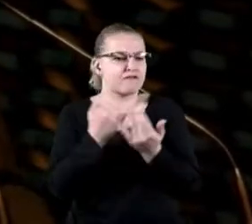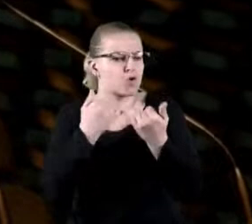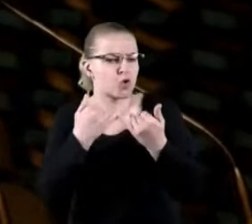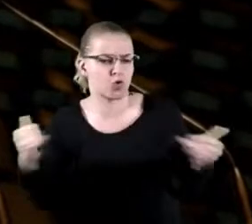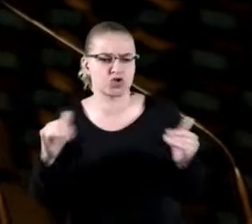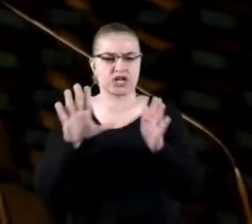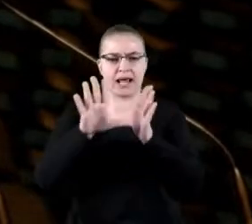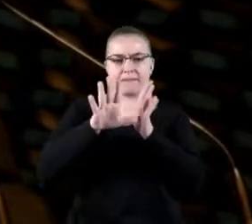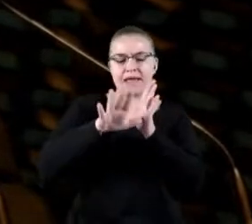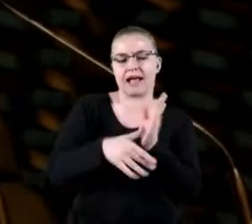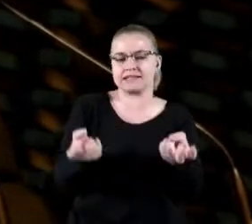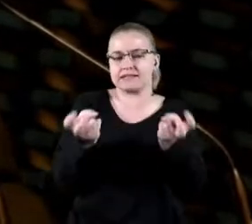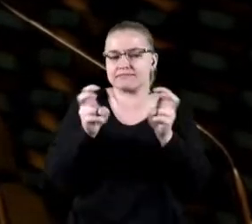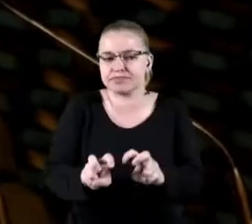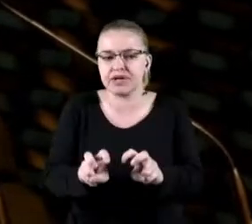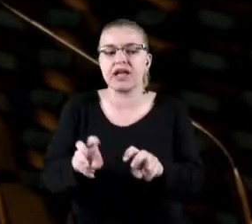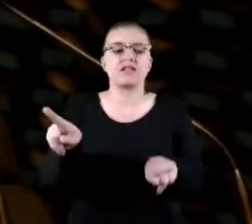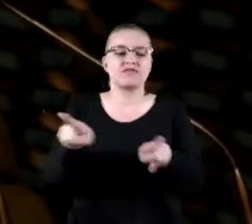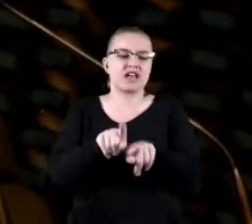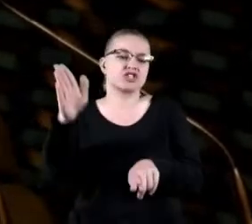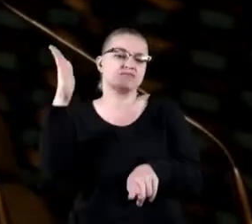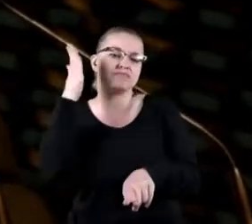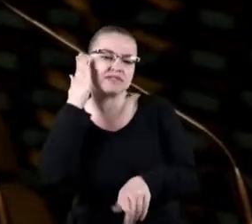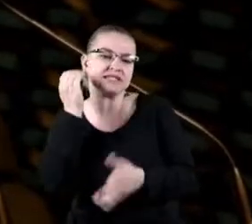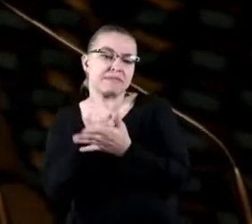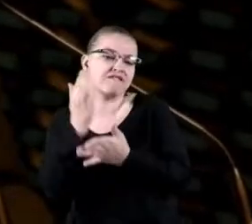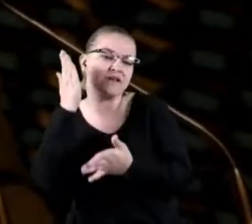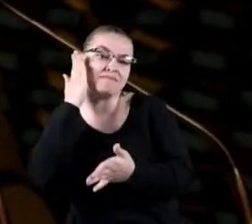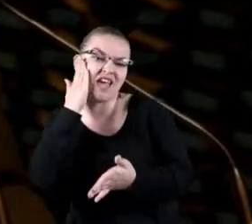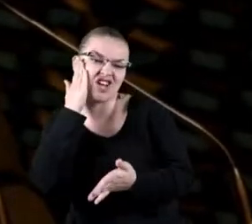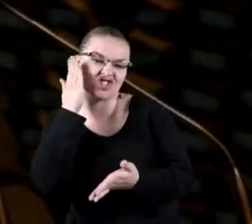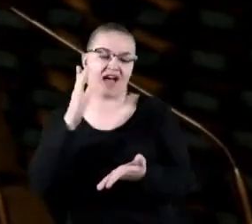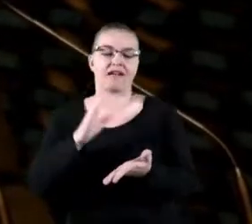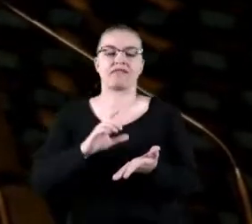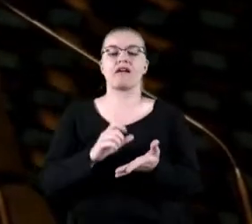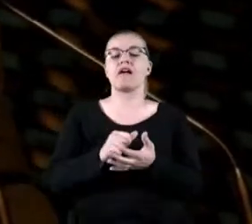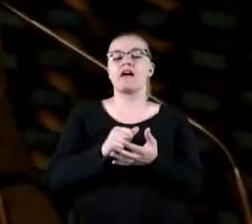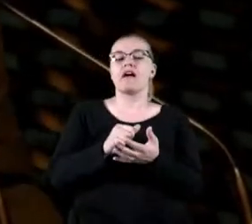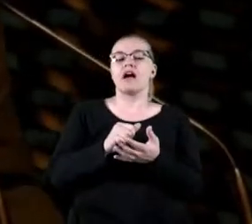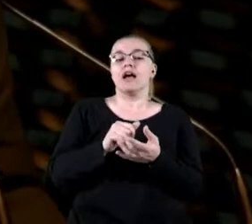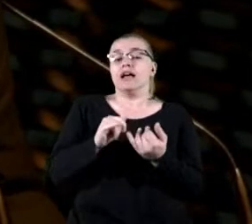regarding urbanization and housing,